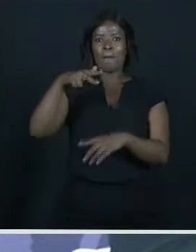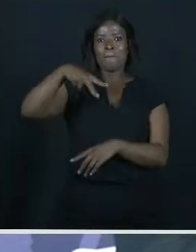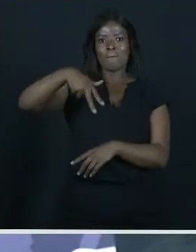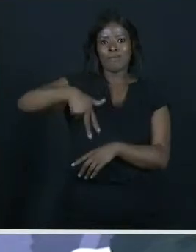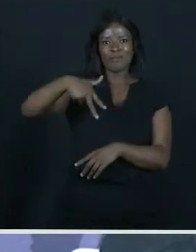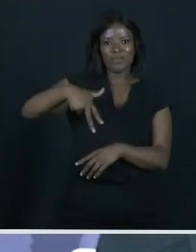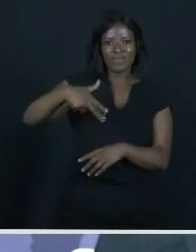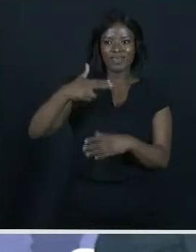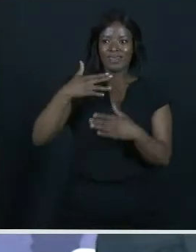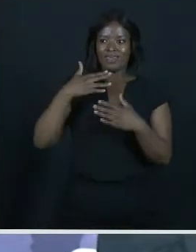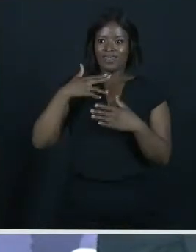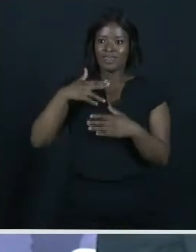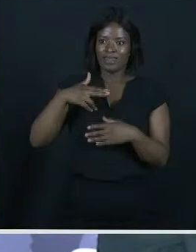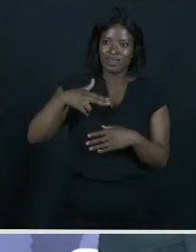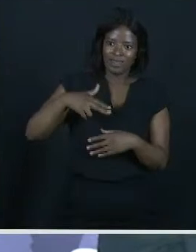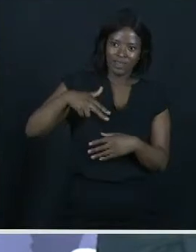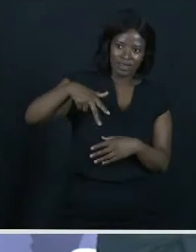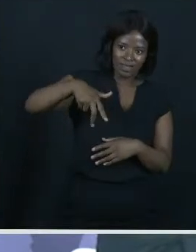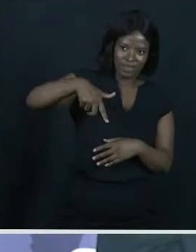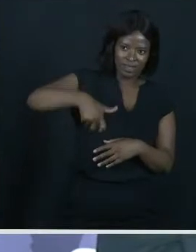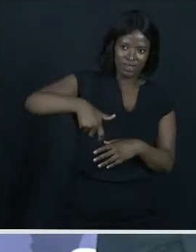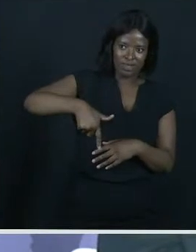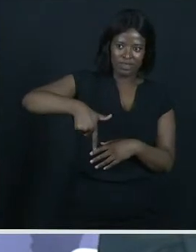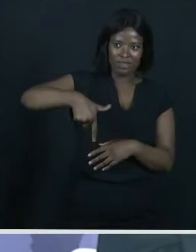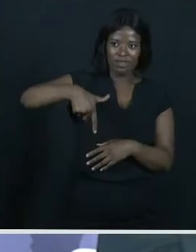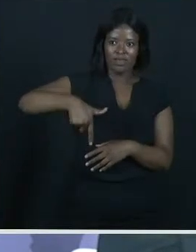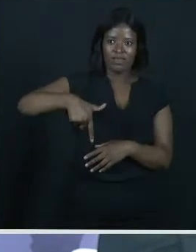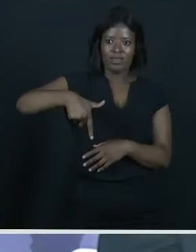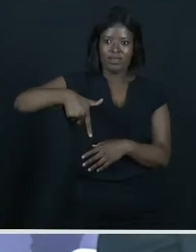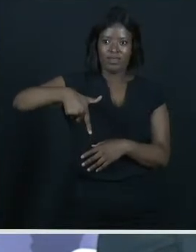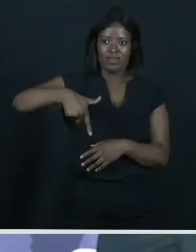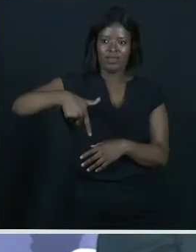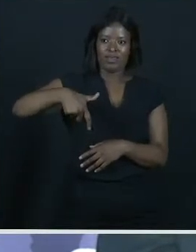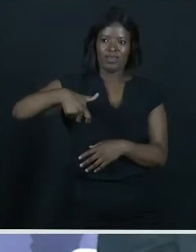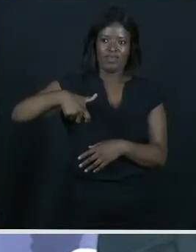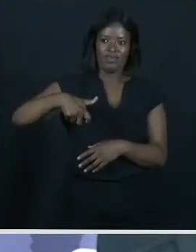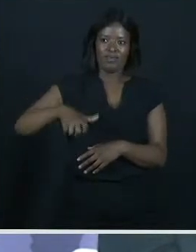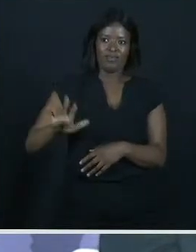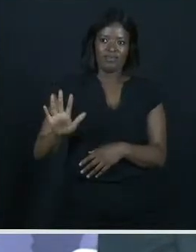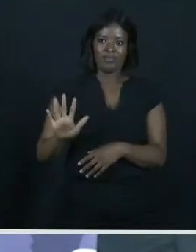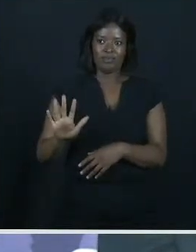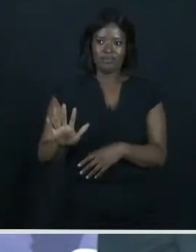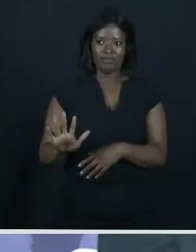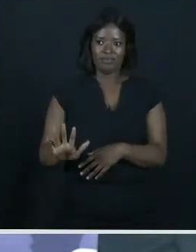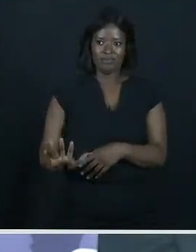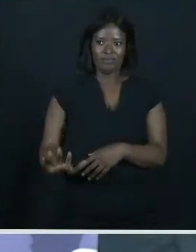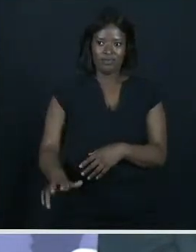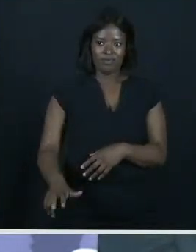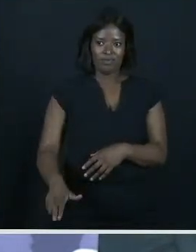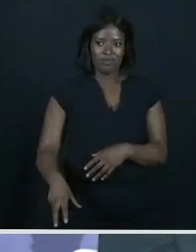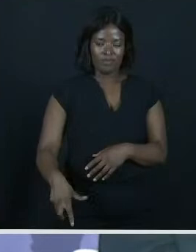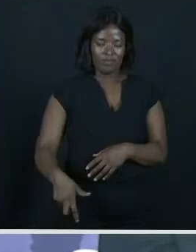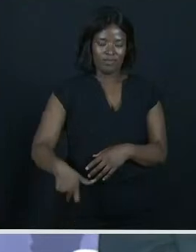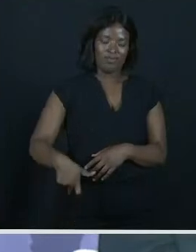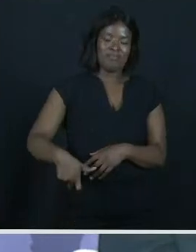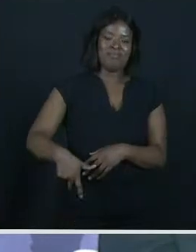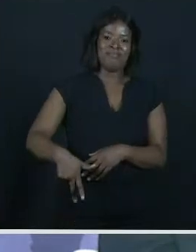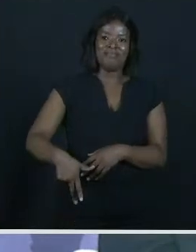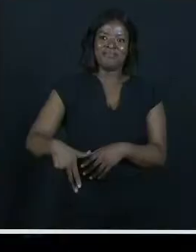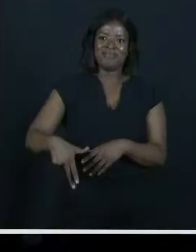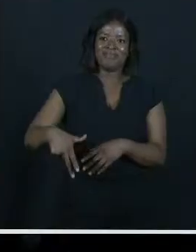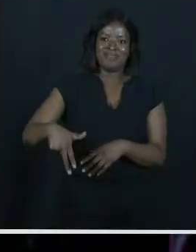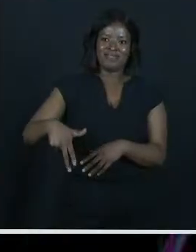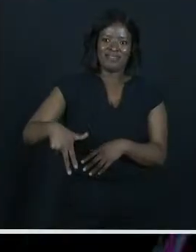actually sign off on to ratify the C-190. So that is great. It shows that your country is